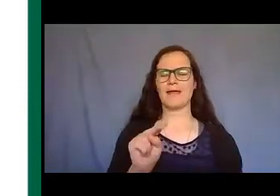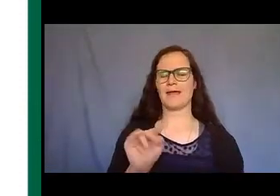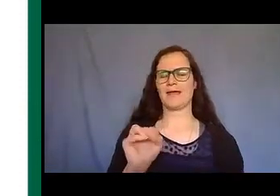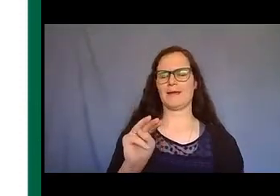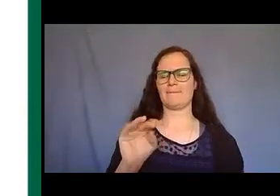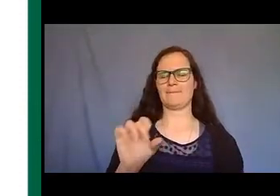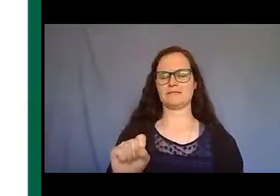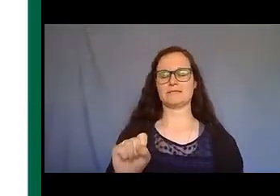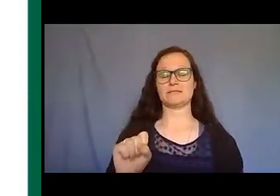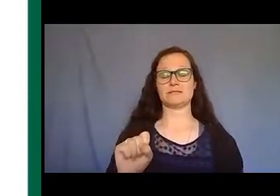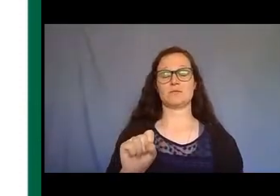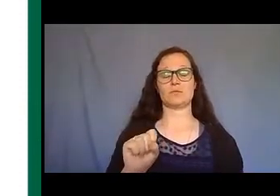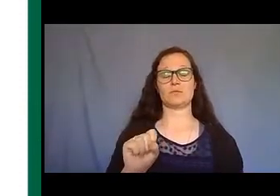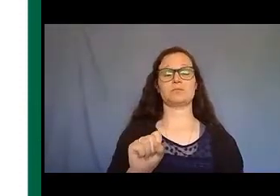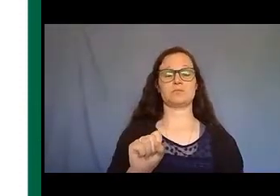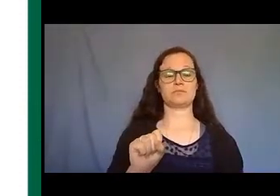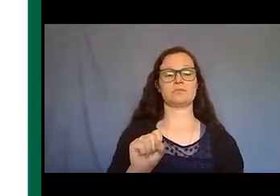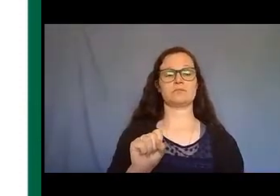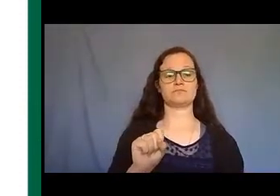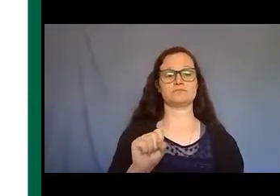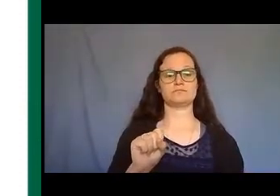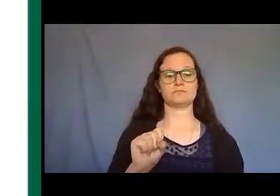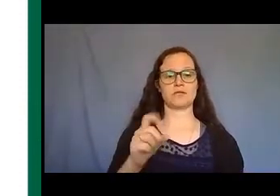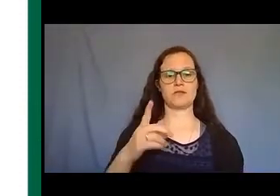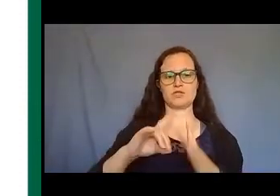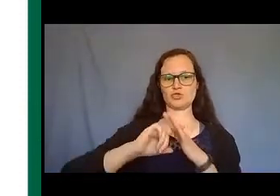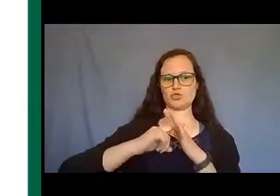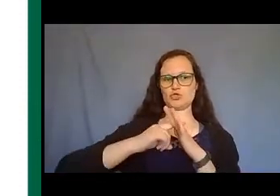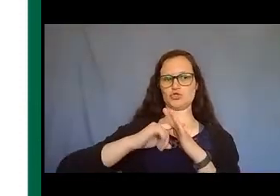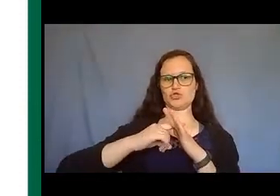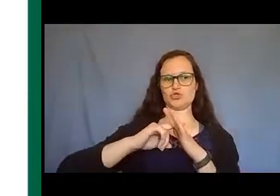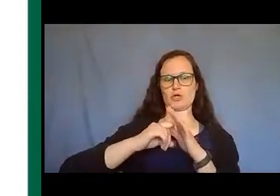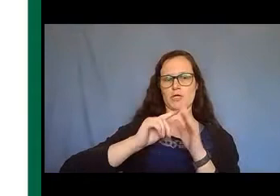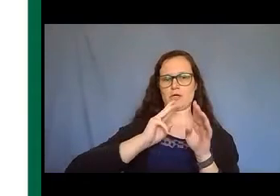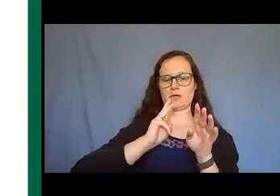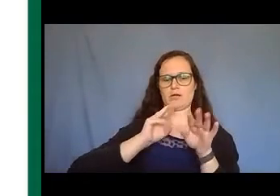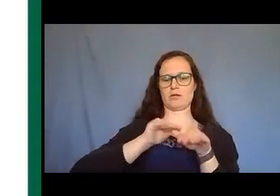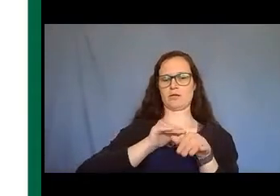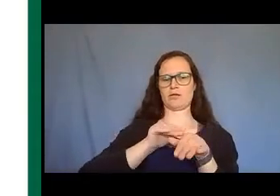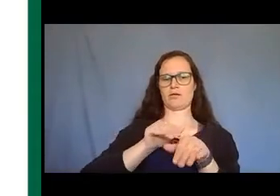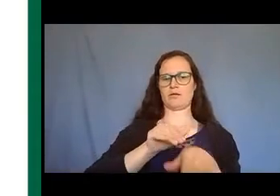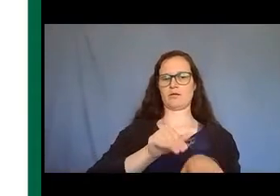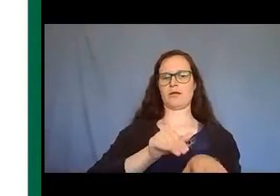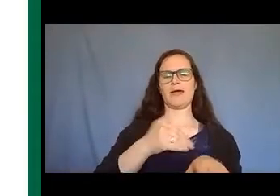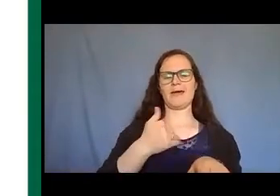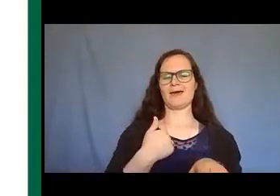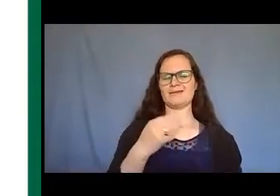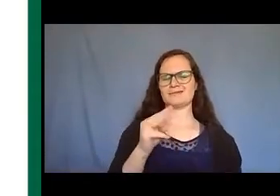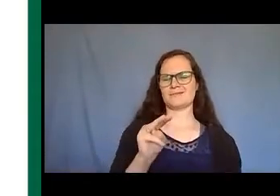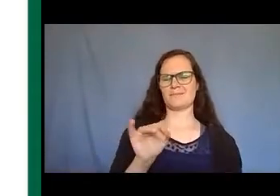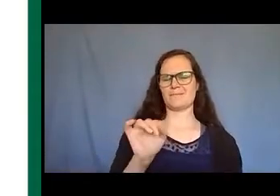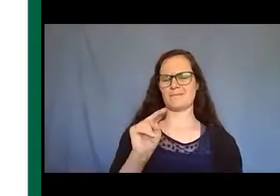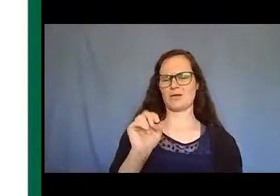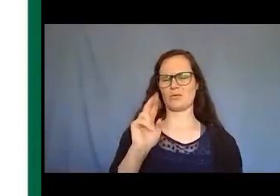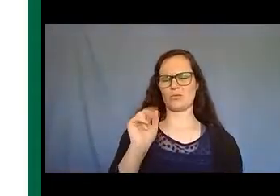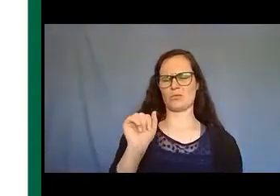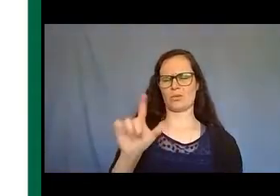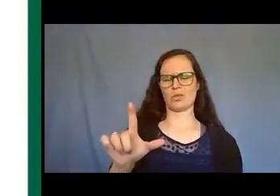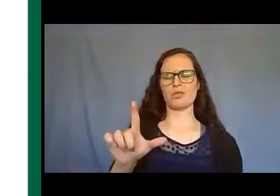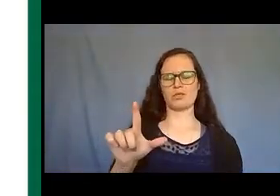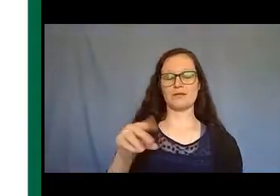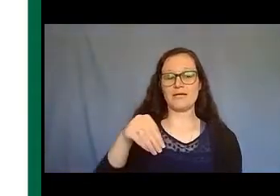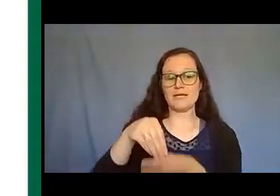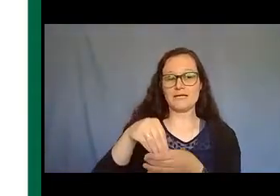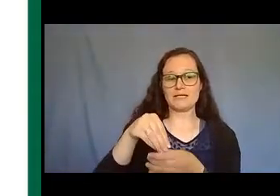watershed, especially in the headwater area, has been mineralized both with